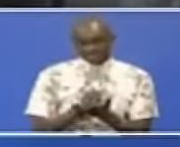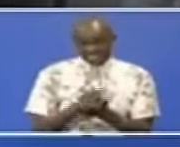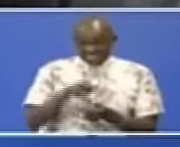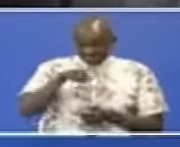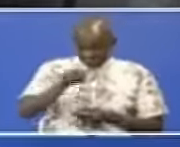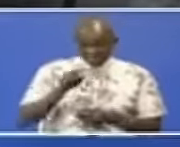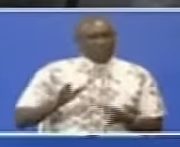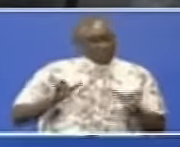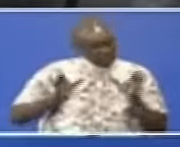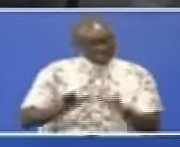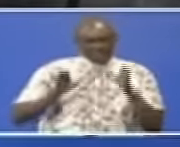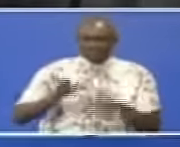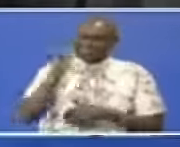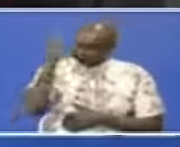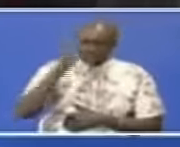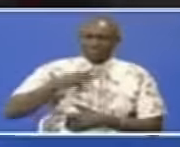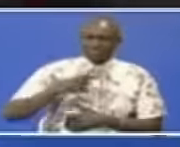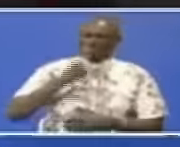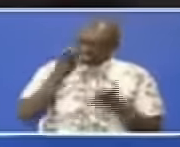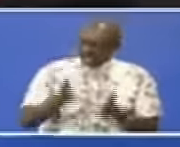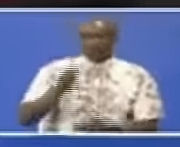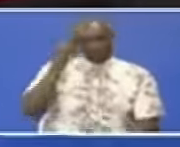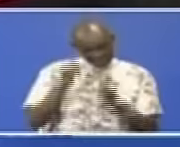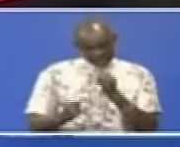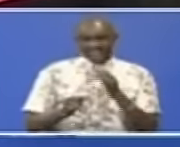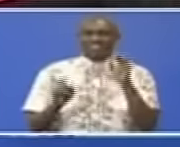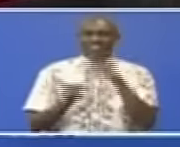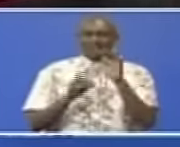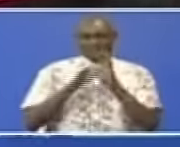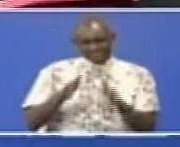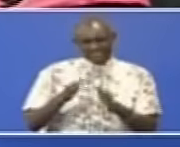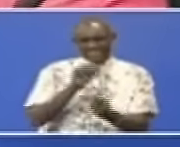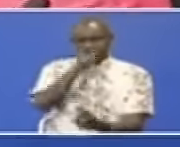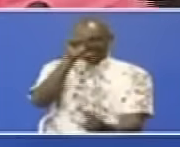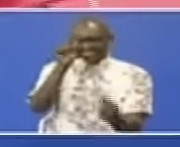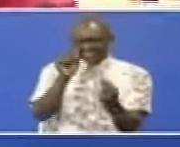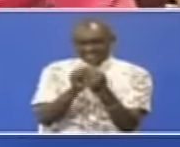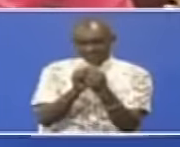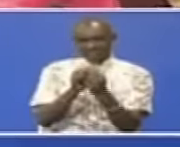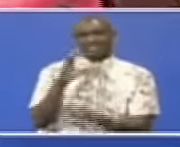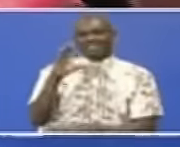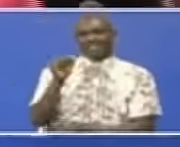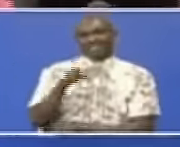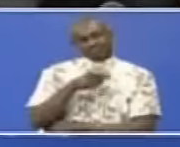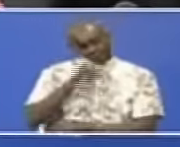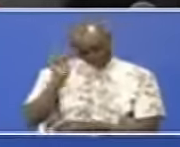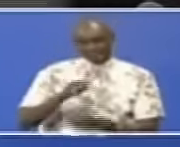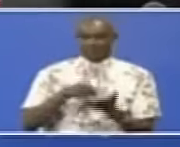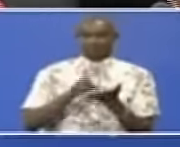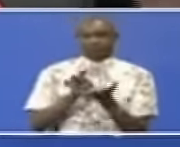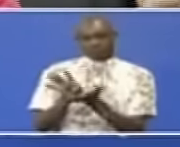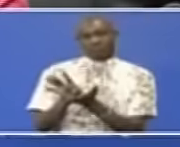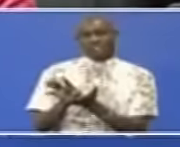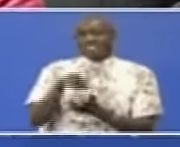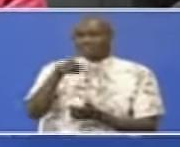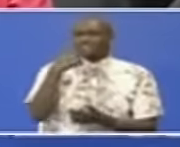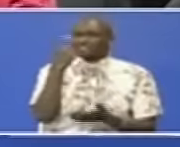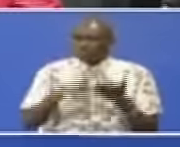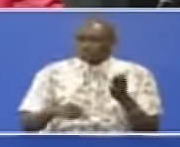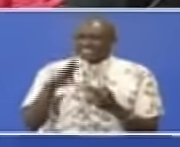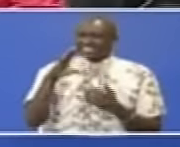piling pressure on the president to crack the whip in the devolution ministry, more specifically on the cabinet secretary. Code leaders claiming